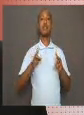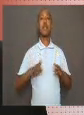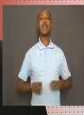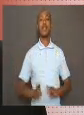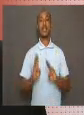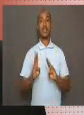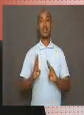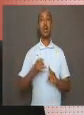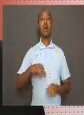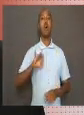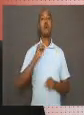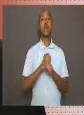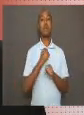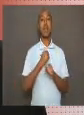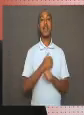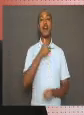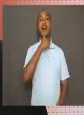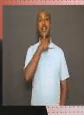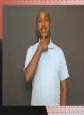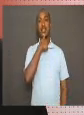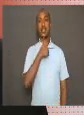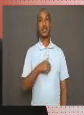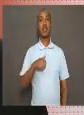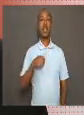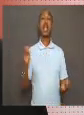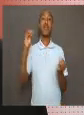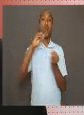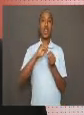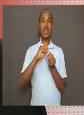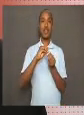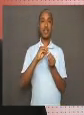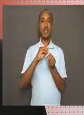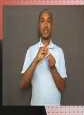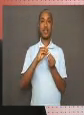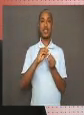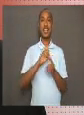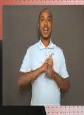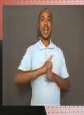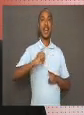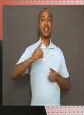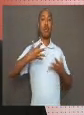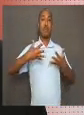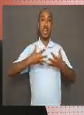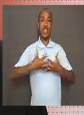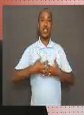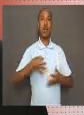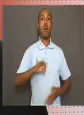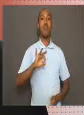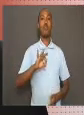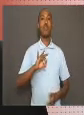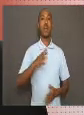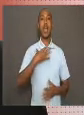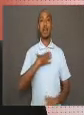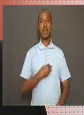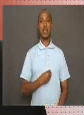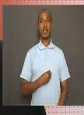methods of preparing acids, including the direct combination of